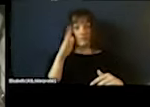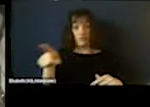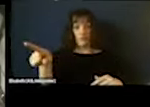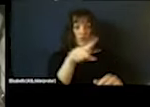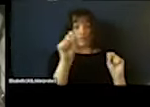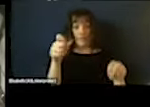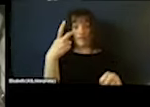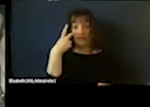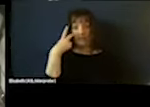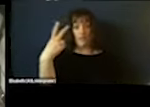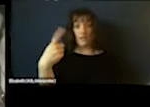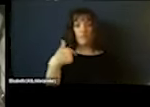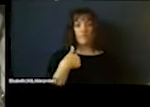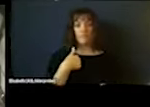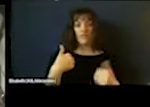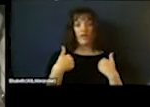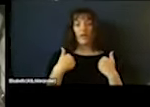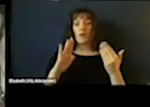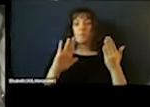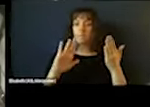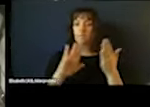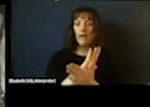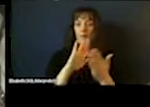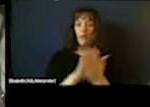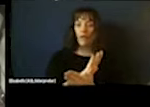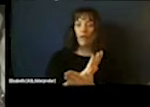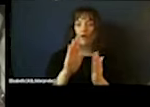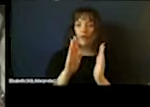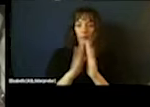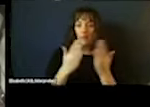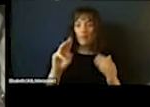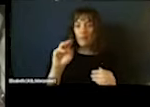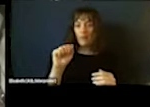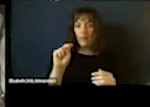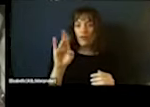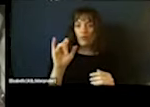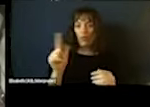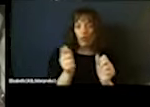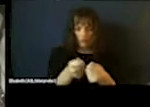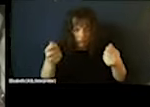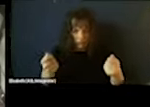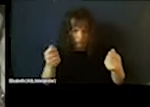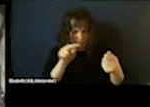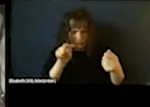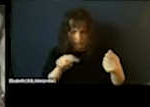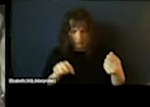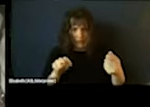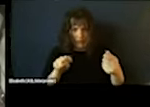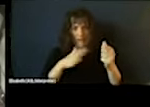have paper manuals on my hands during my launch 2008. But as you see